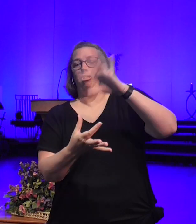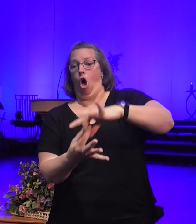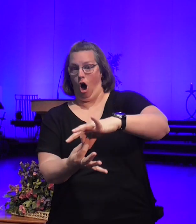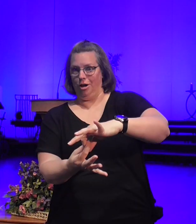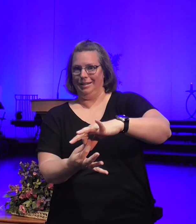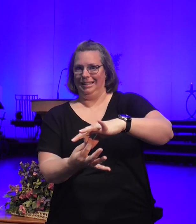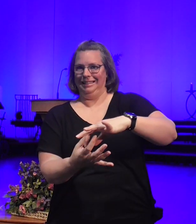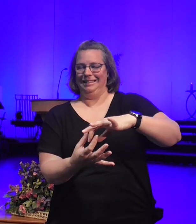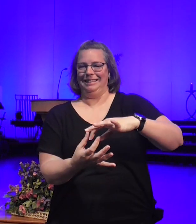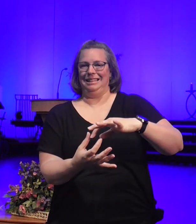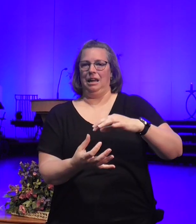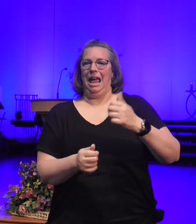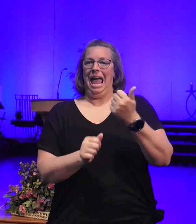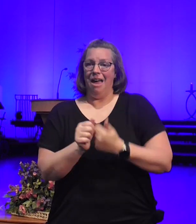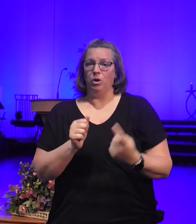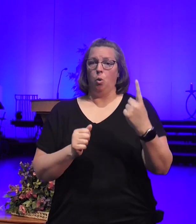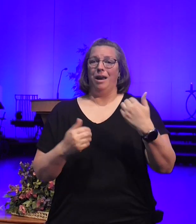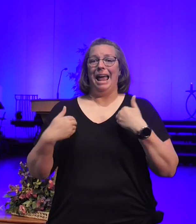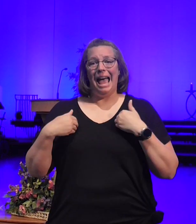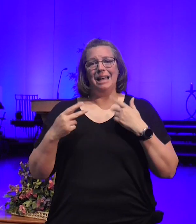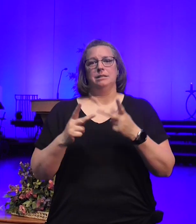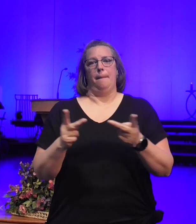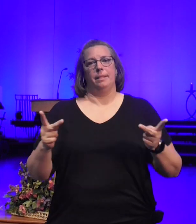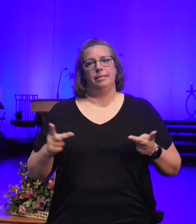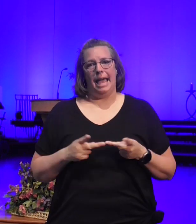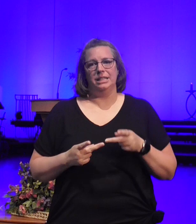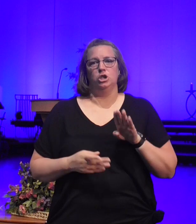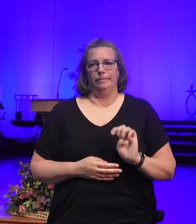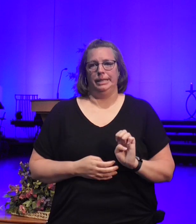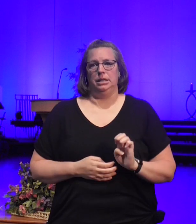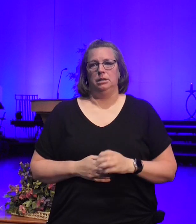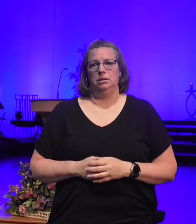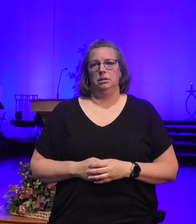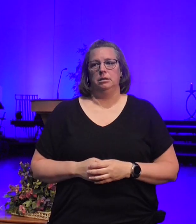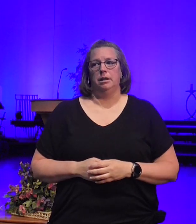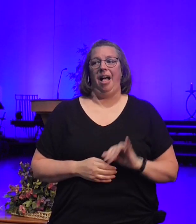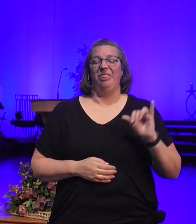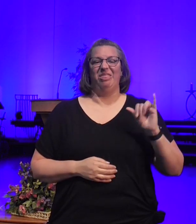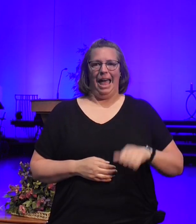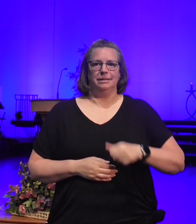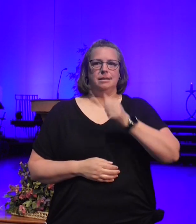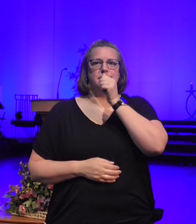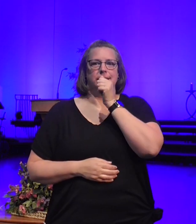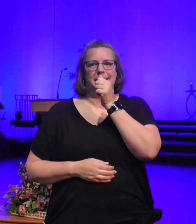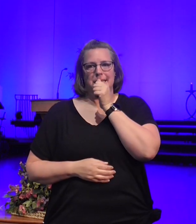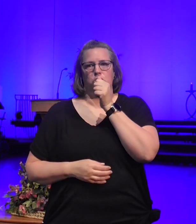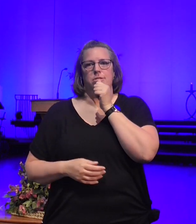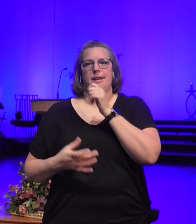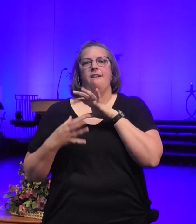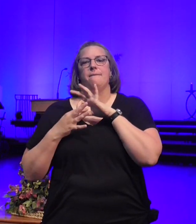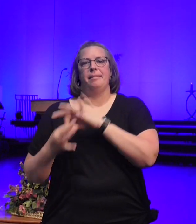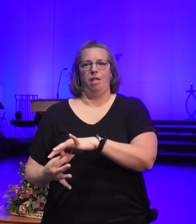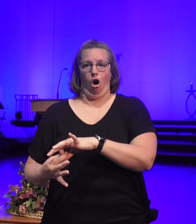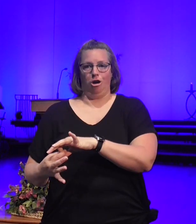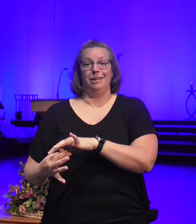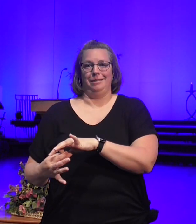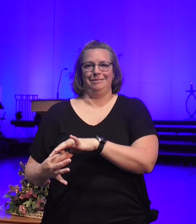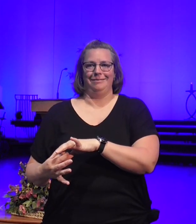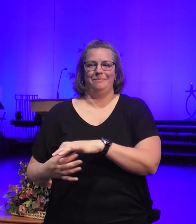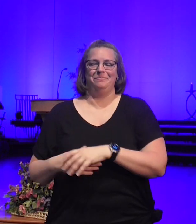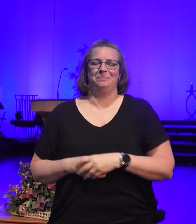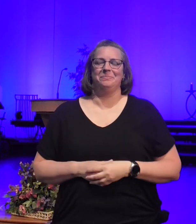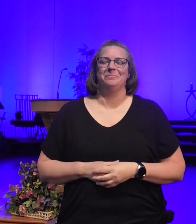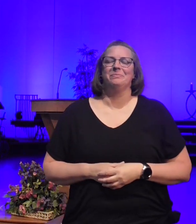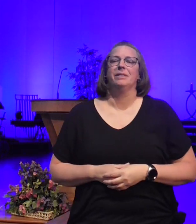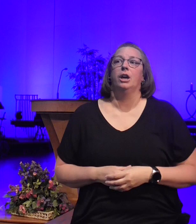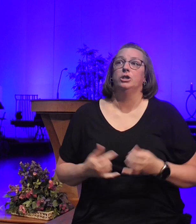everyone having a place to be. This, to me, is the secret of belonging. And I invite us to join together in